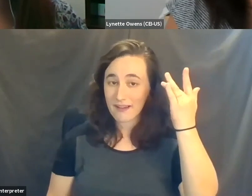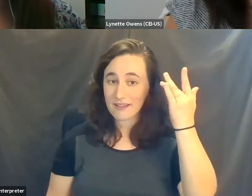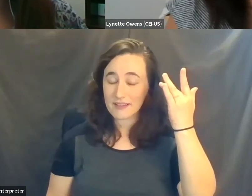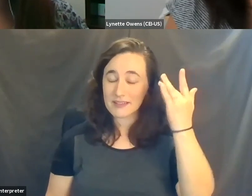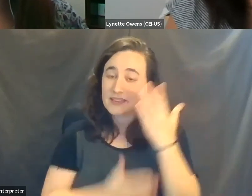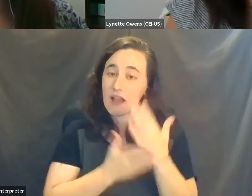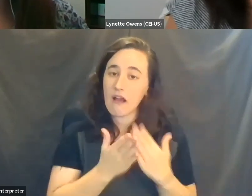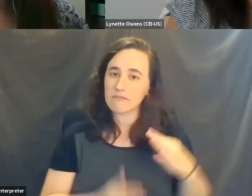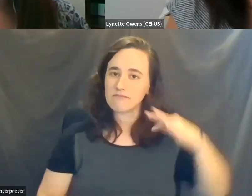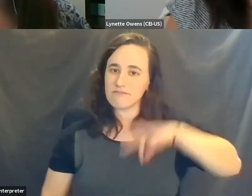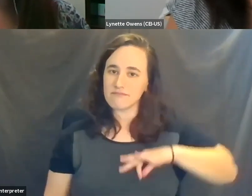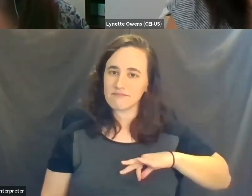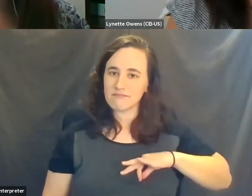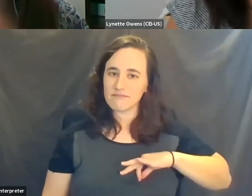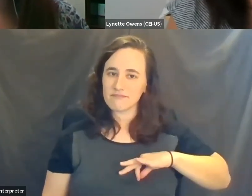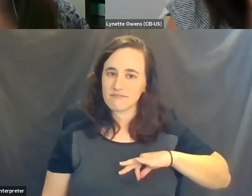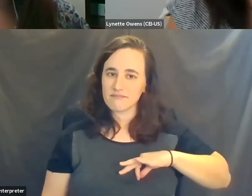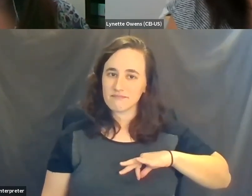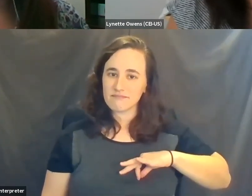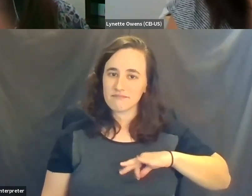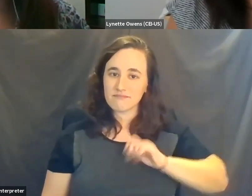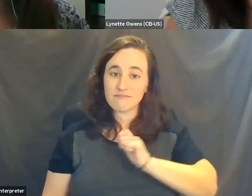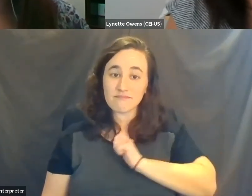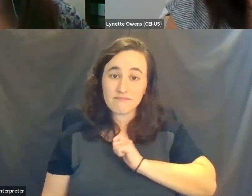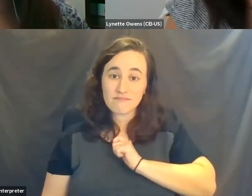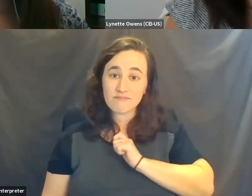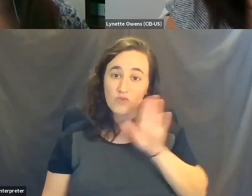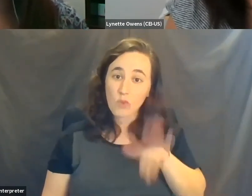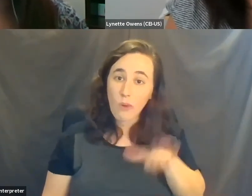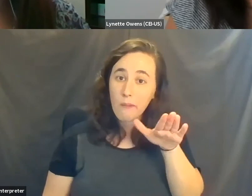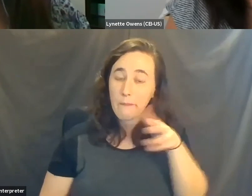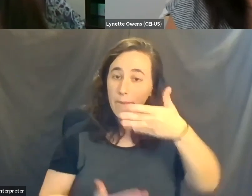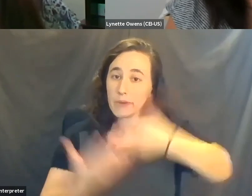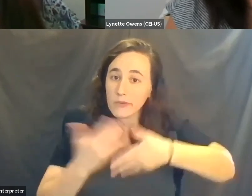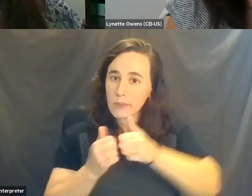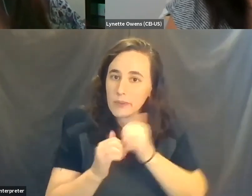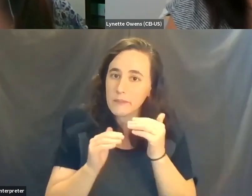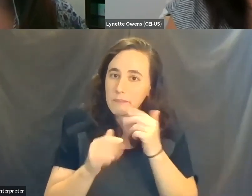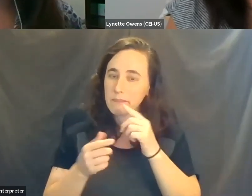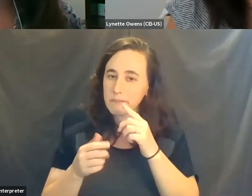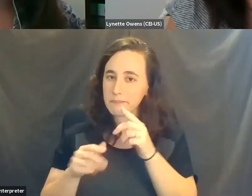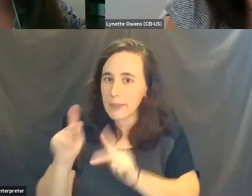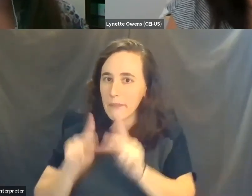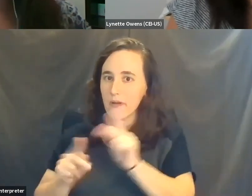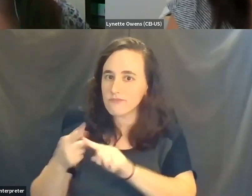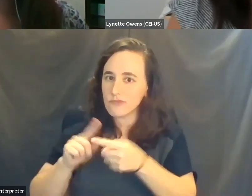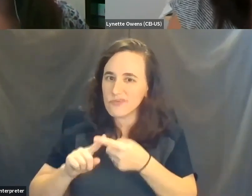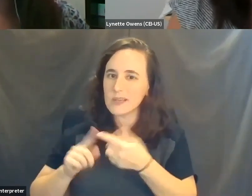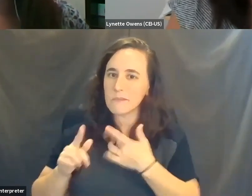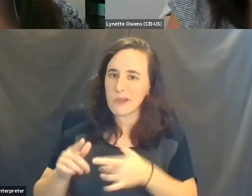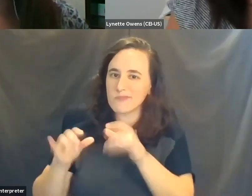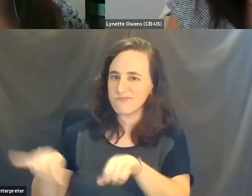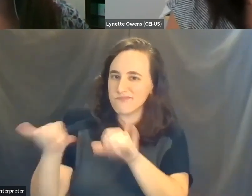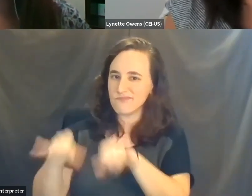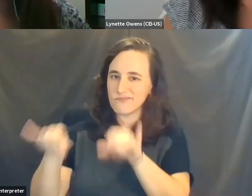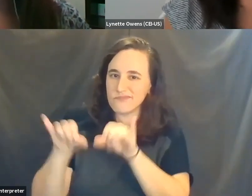to, as you're growing up, to be interacting with people that maybe you wouldn't have chosen to interact with, or you wouldn't have opted in. It's not in your circle